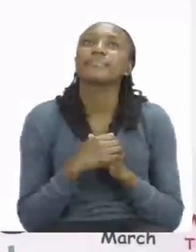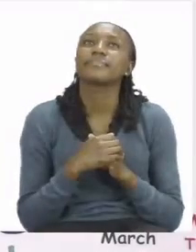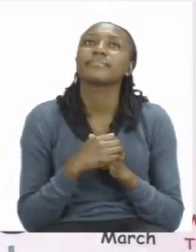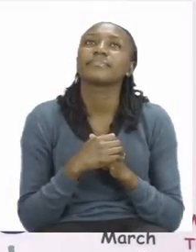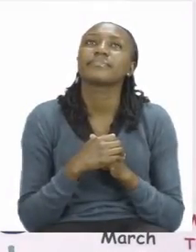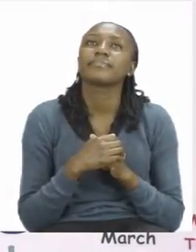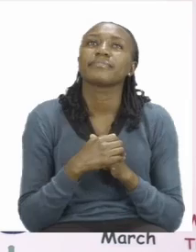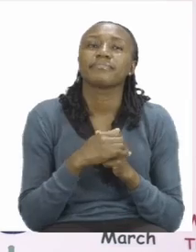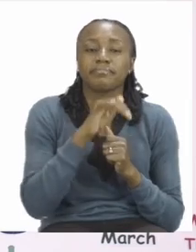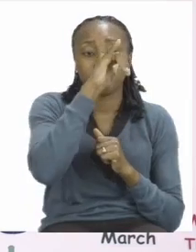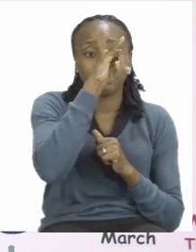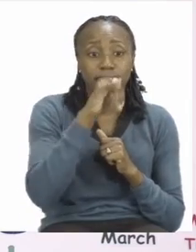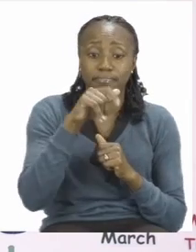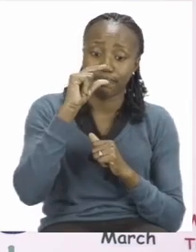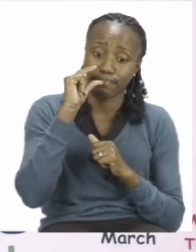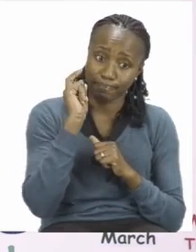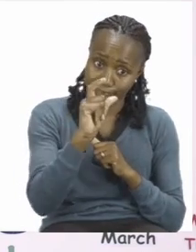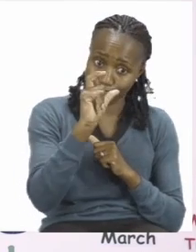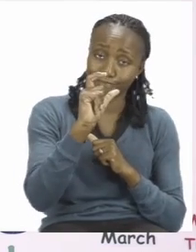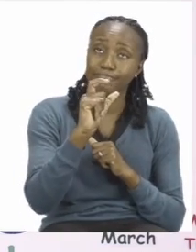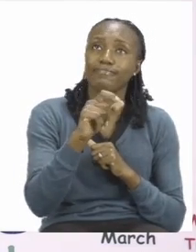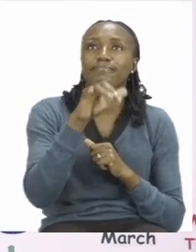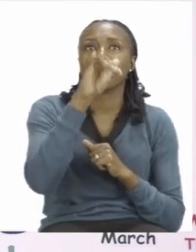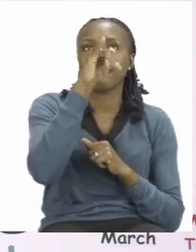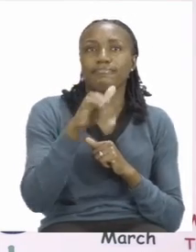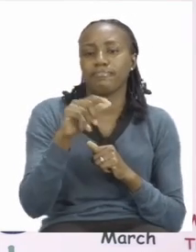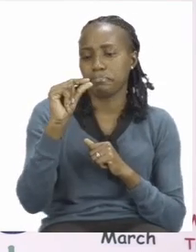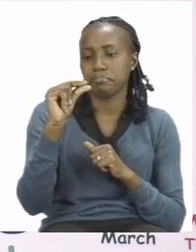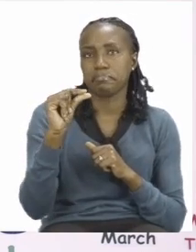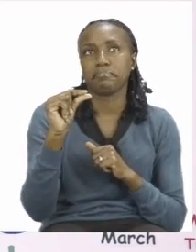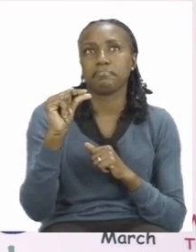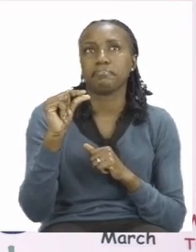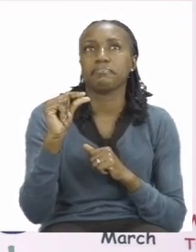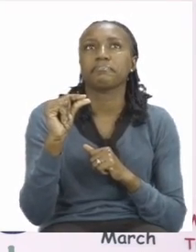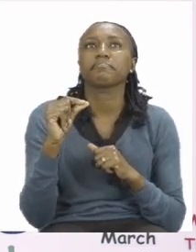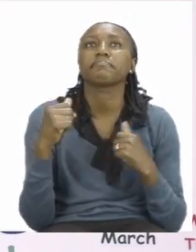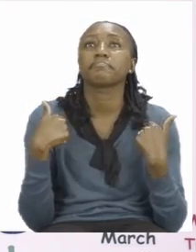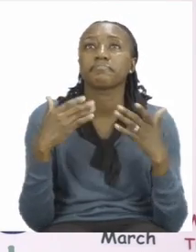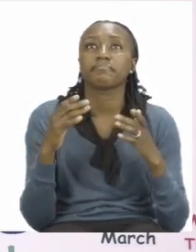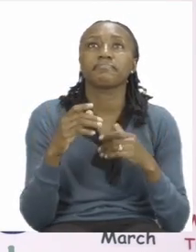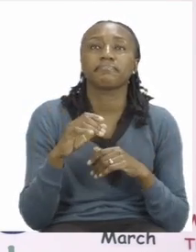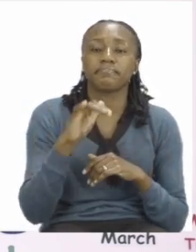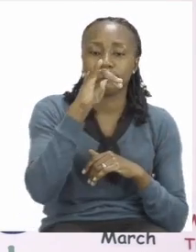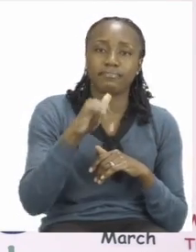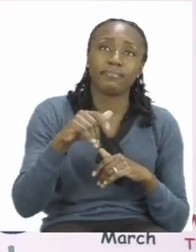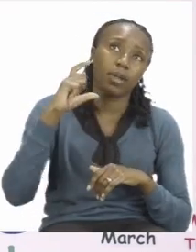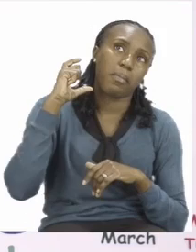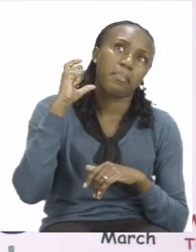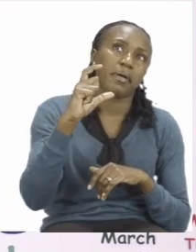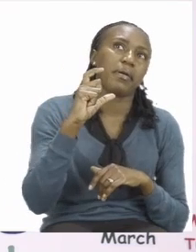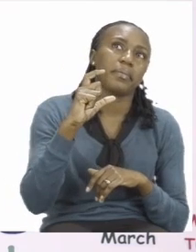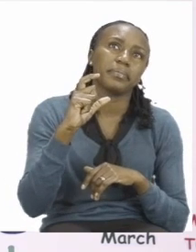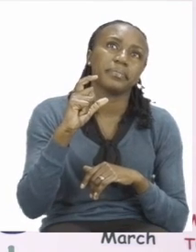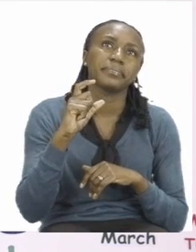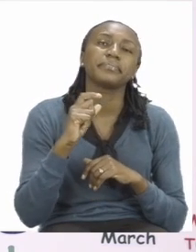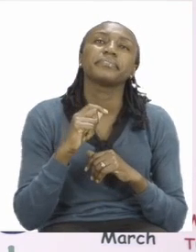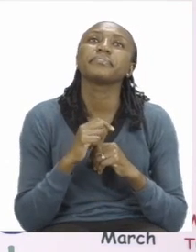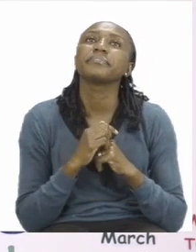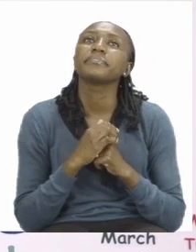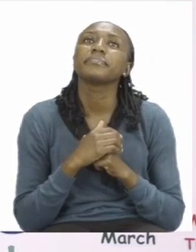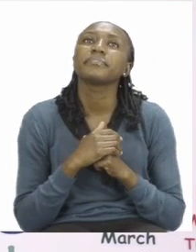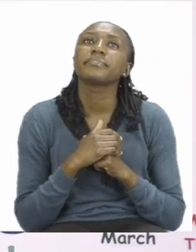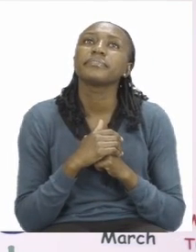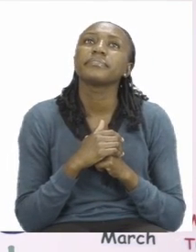letter Y and small letter Y. So we're going to start with big letter Y. It starts at the